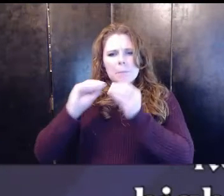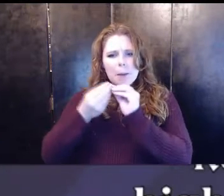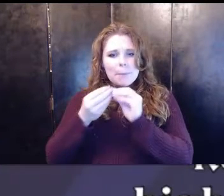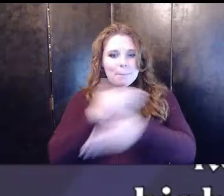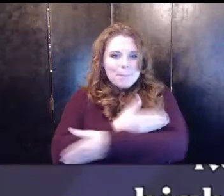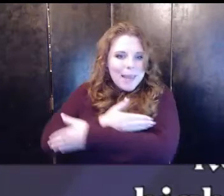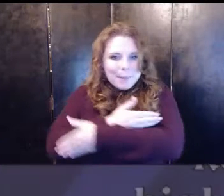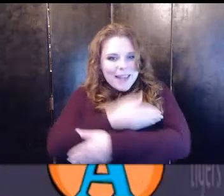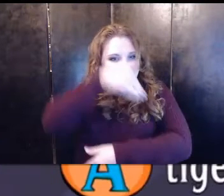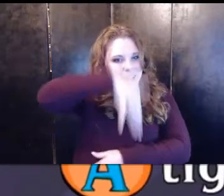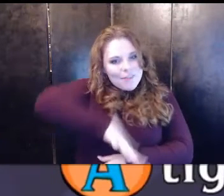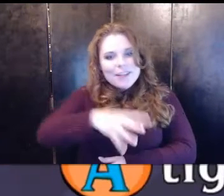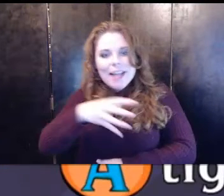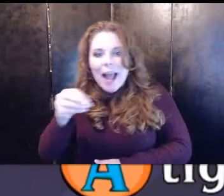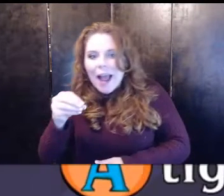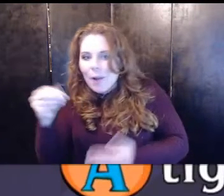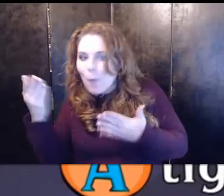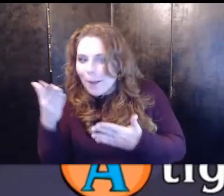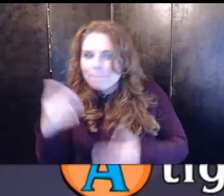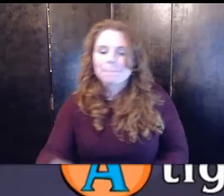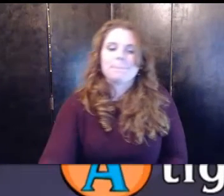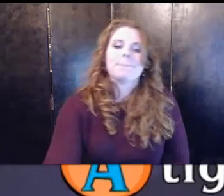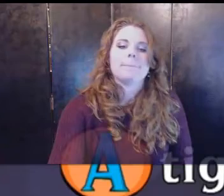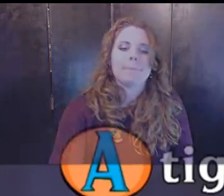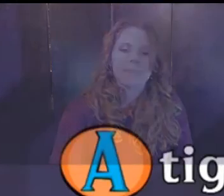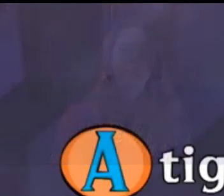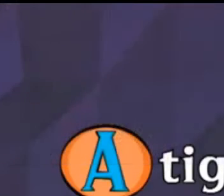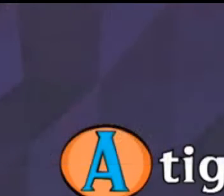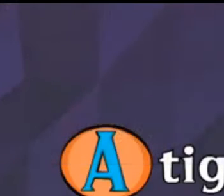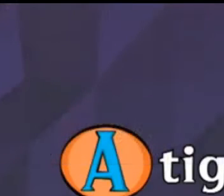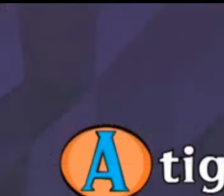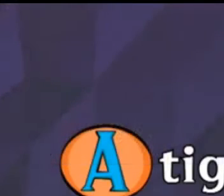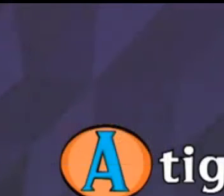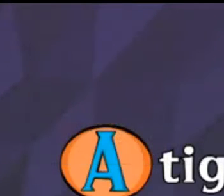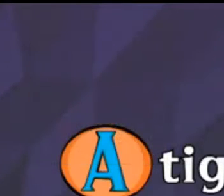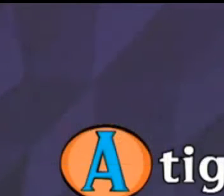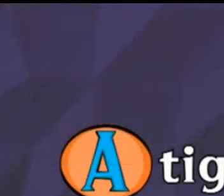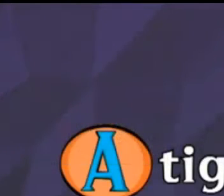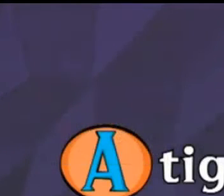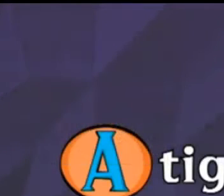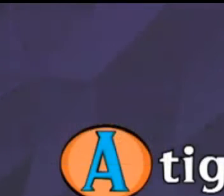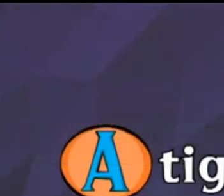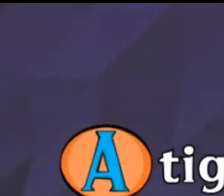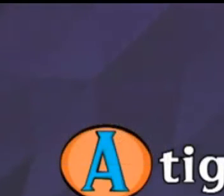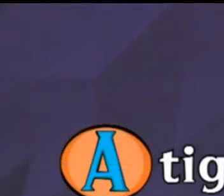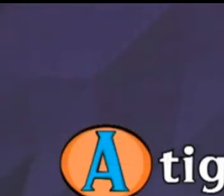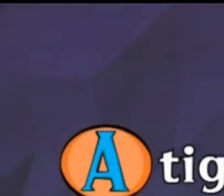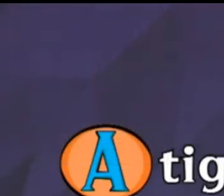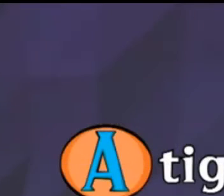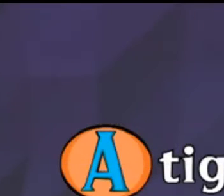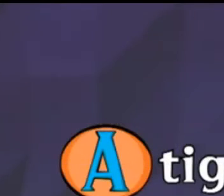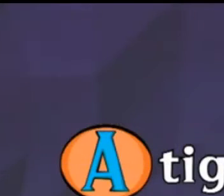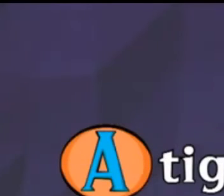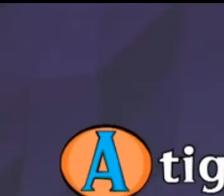and A. Tigers, B. Cheetahs, or C.